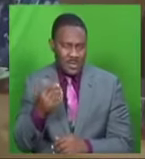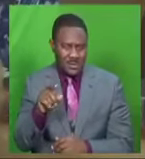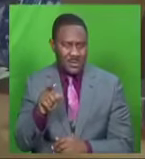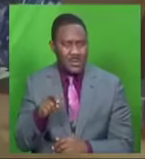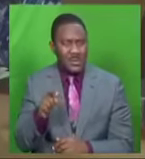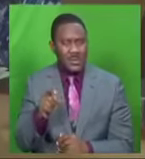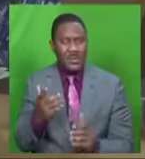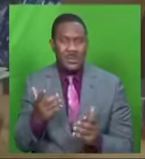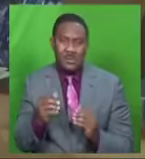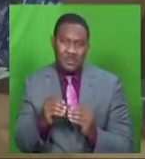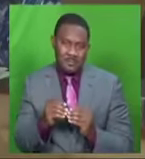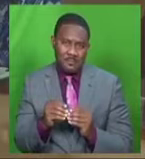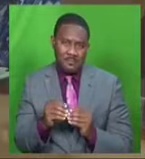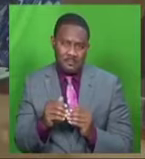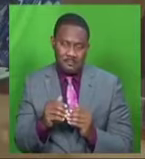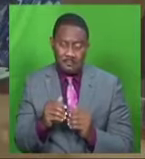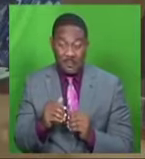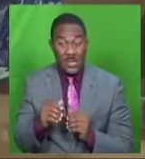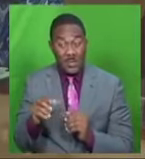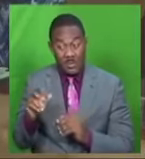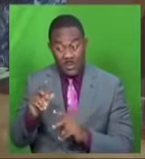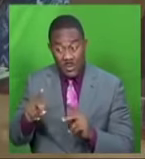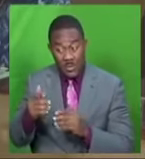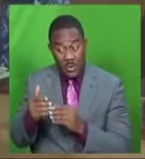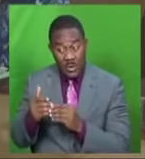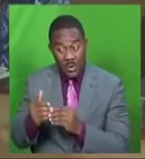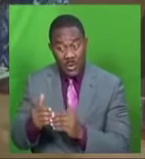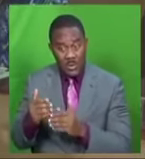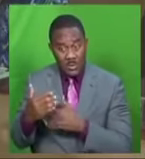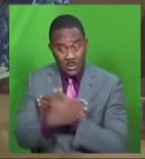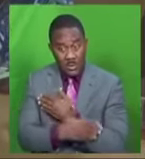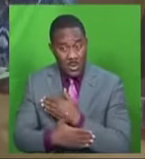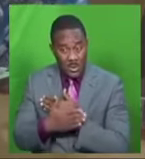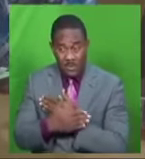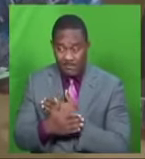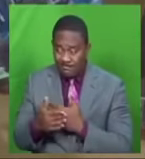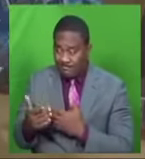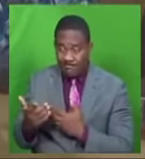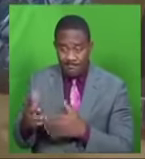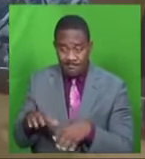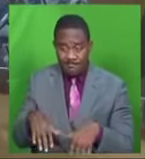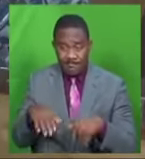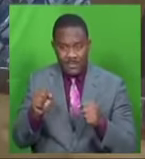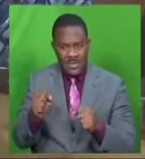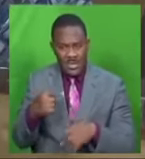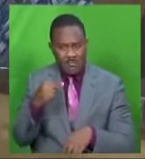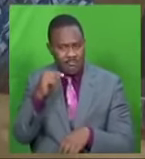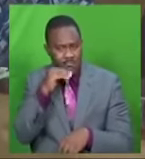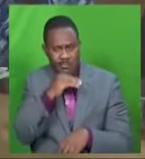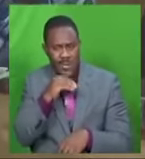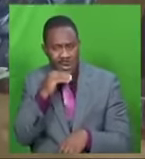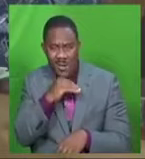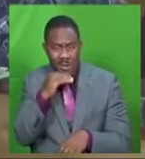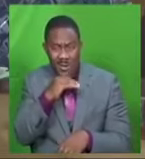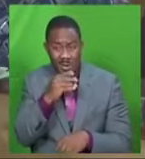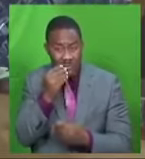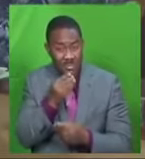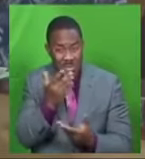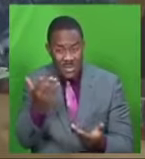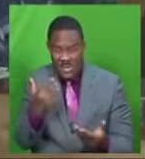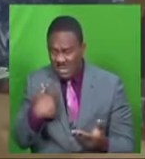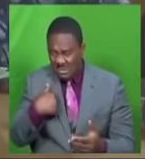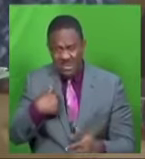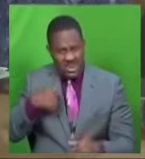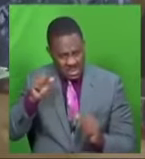The group of people that are leading the country now, they came into office lying to the people of Ghana that they could do